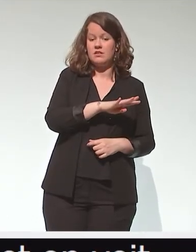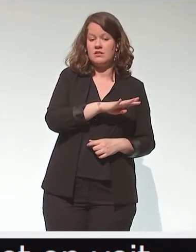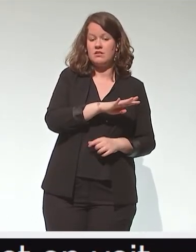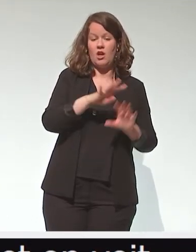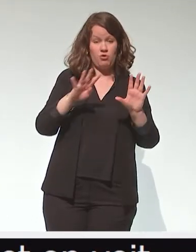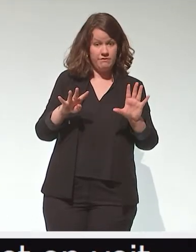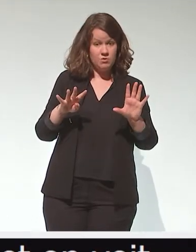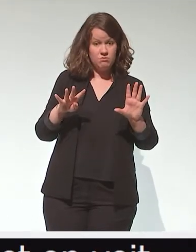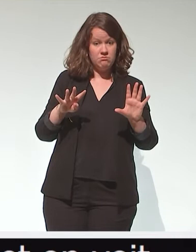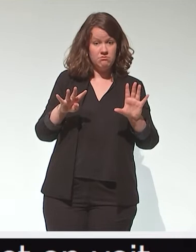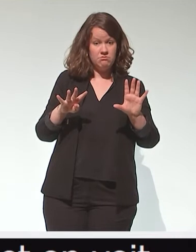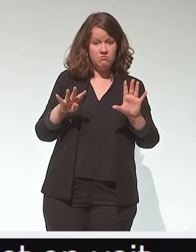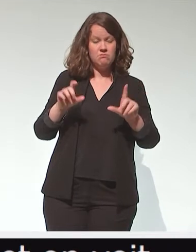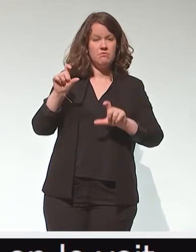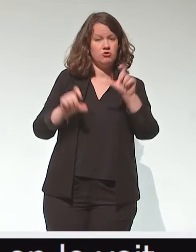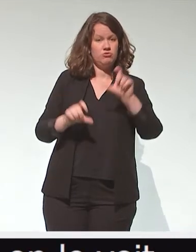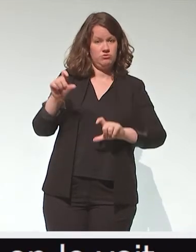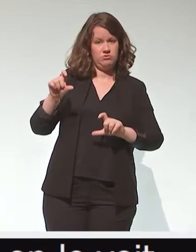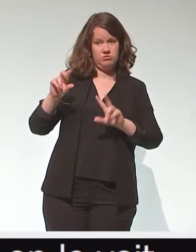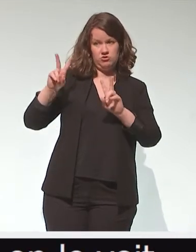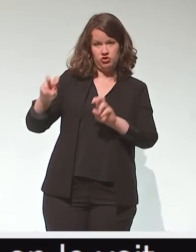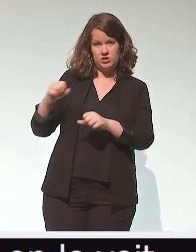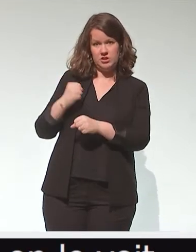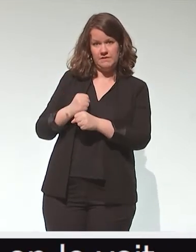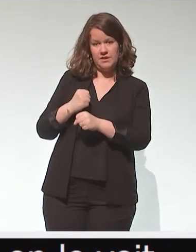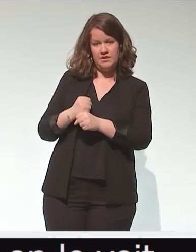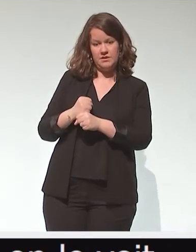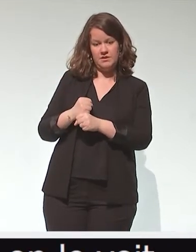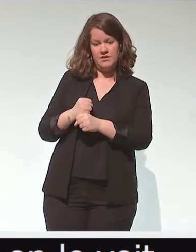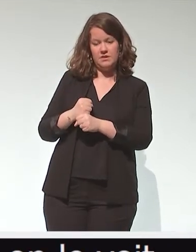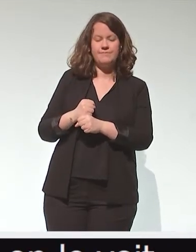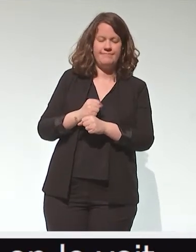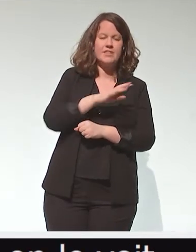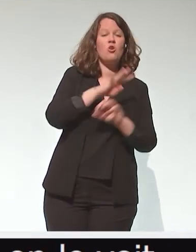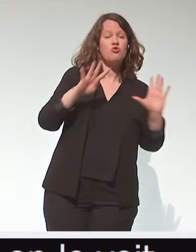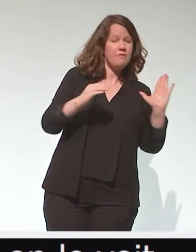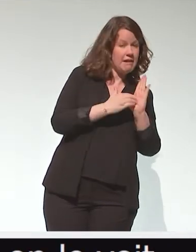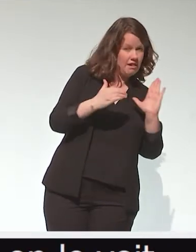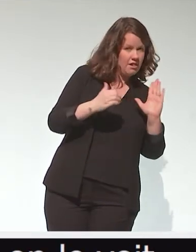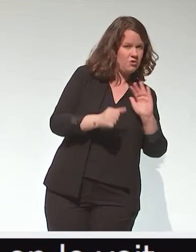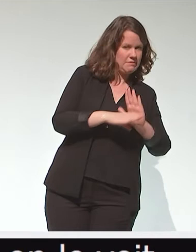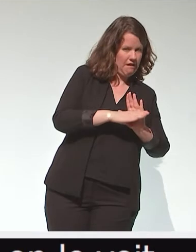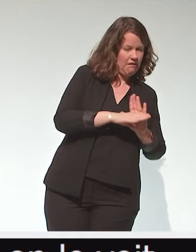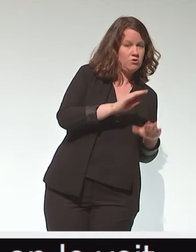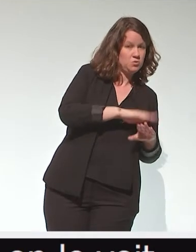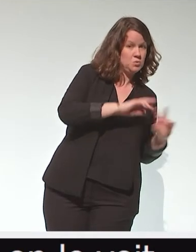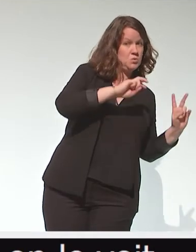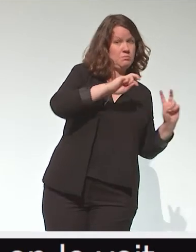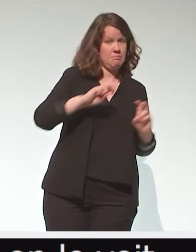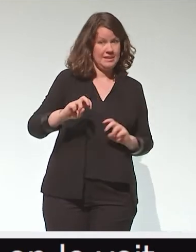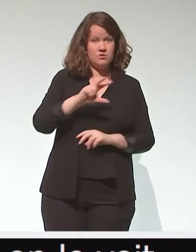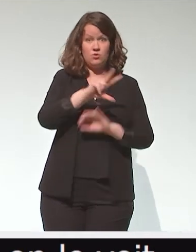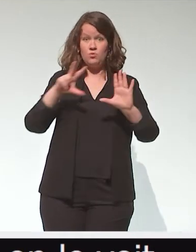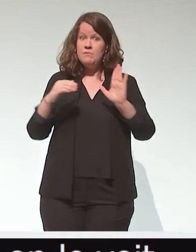only 38,000. So this is one concrete example how the establishment